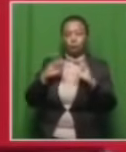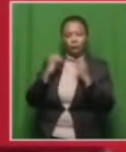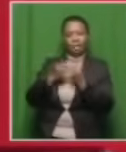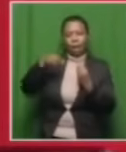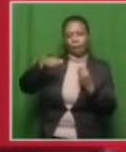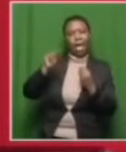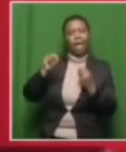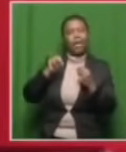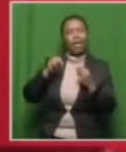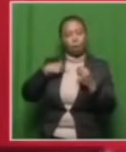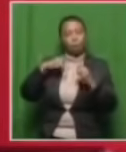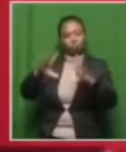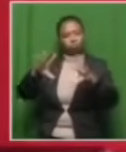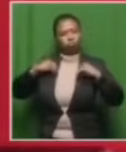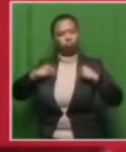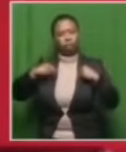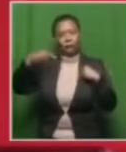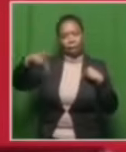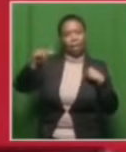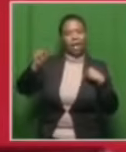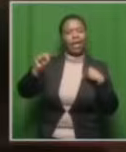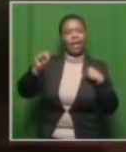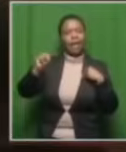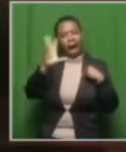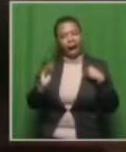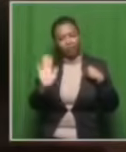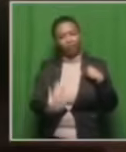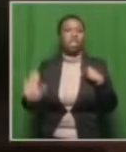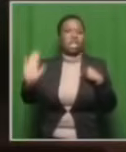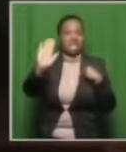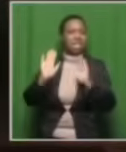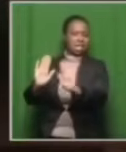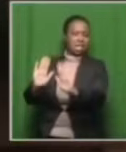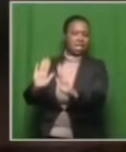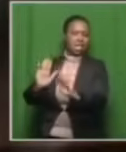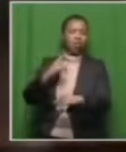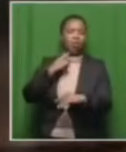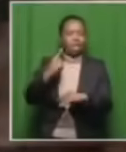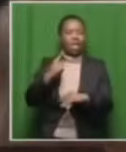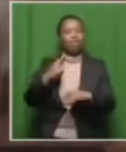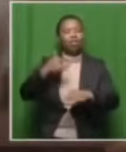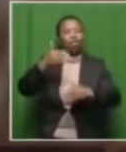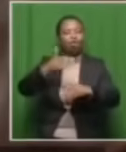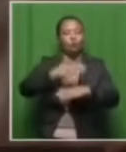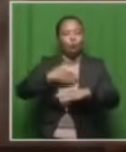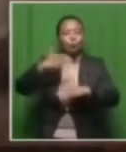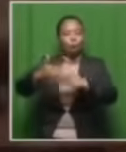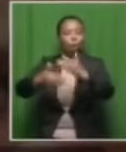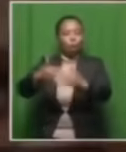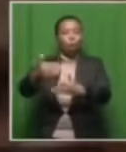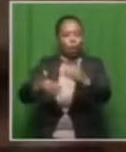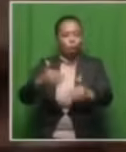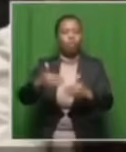embrace pan-Africanism. To say that gradually, the founding manifesto of the EFF says we